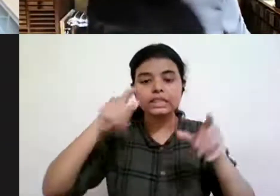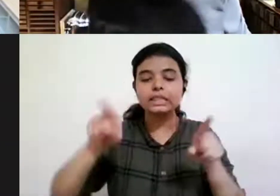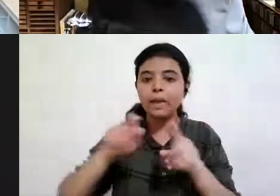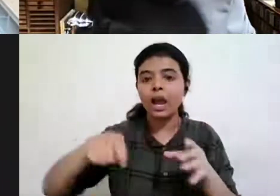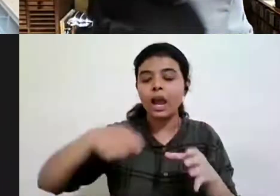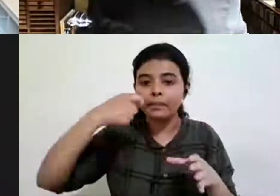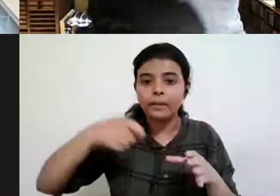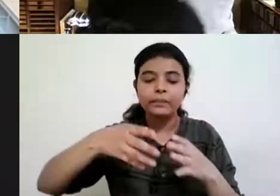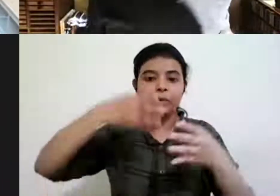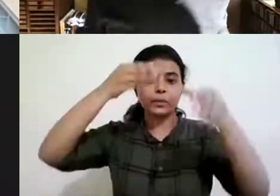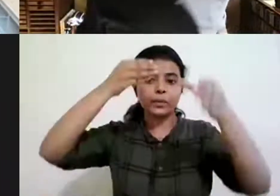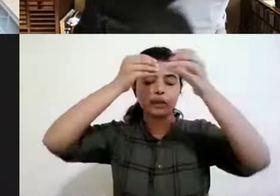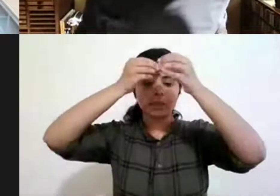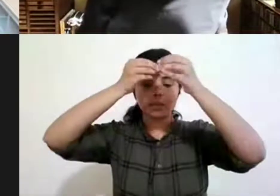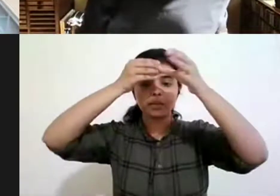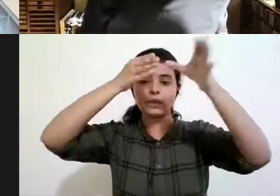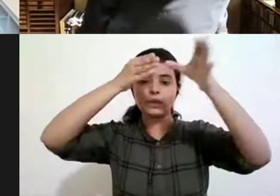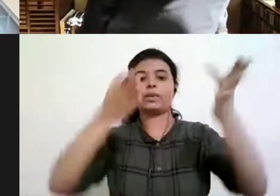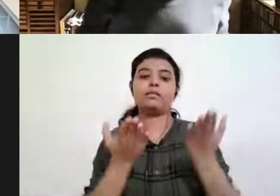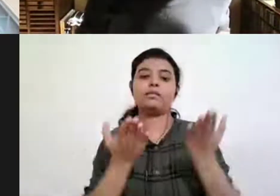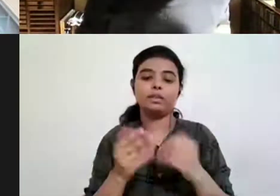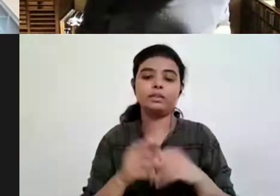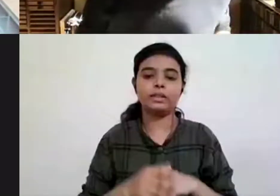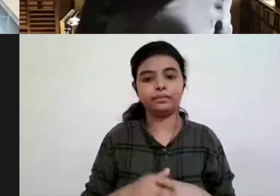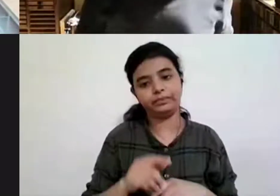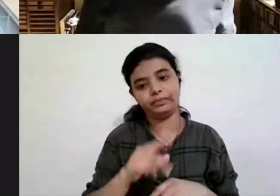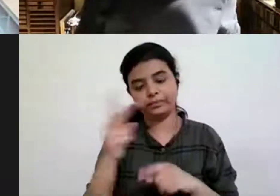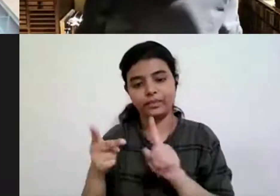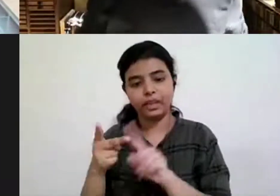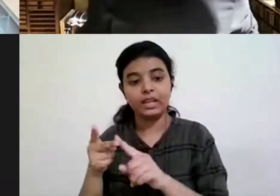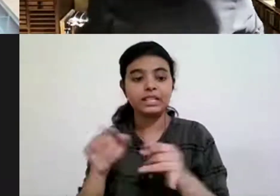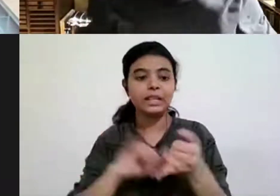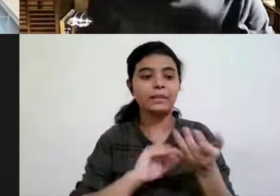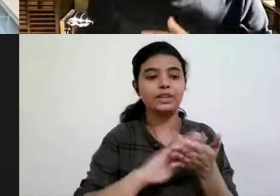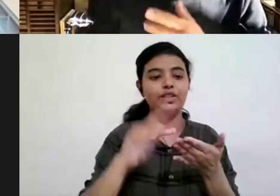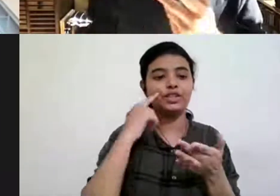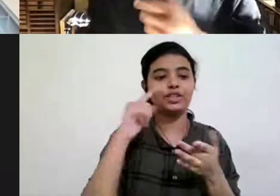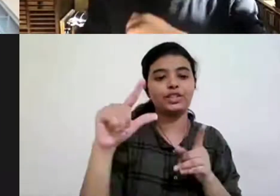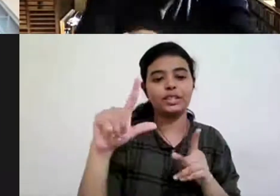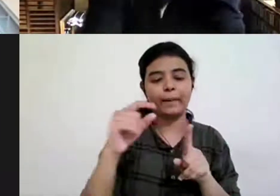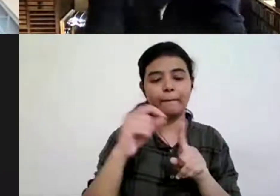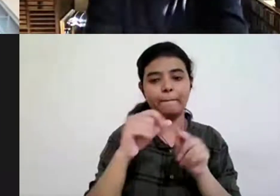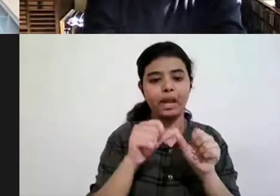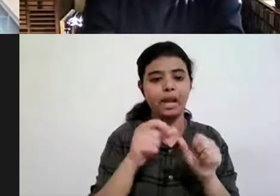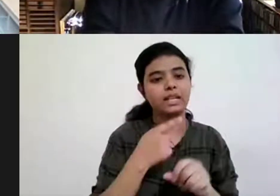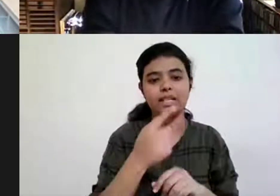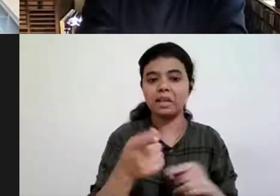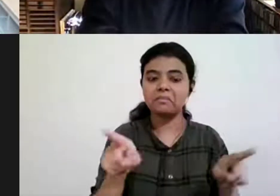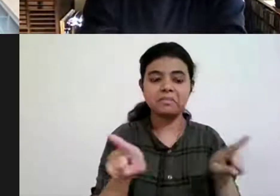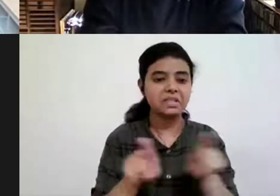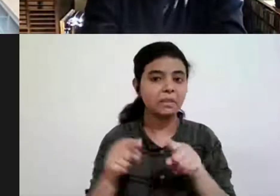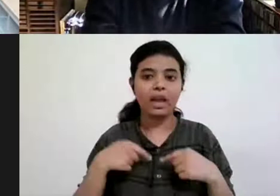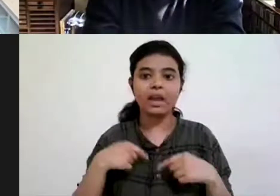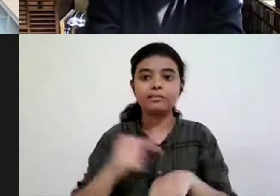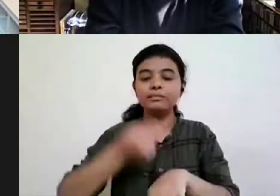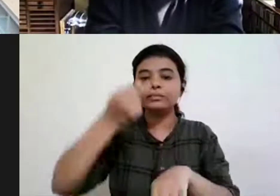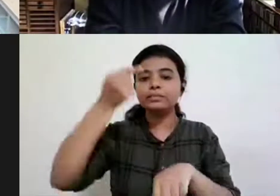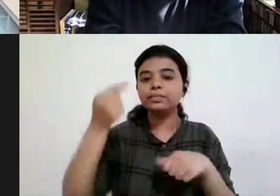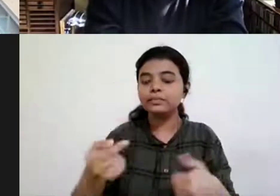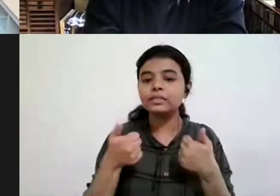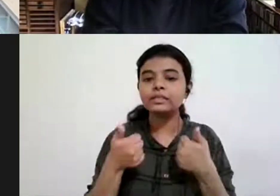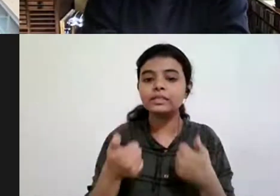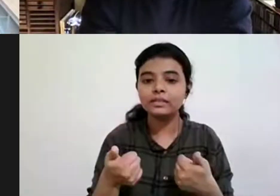the one thing. And the other thing, as Shilpa said, is like I had the wonderful opportunity